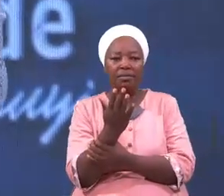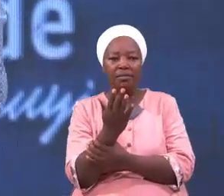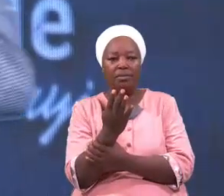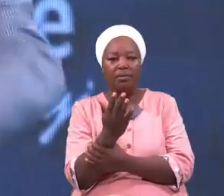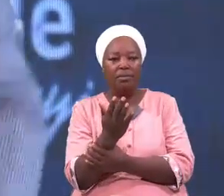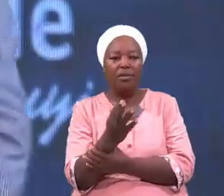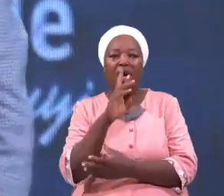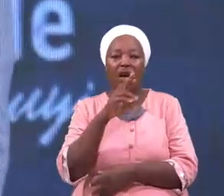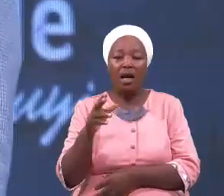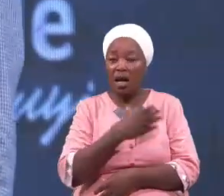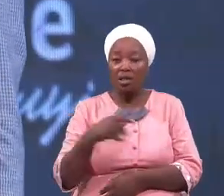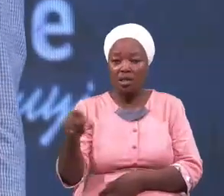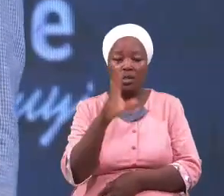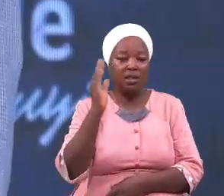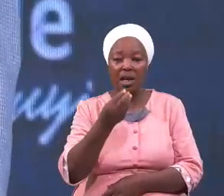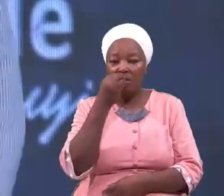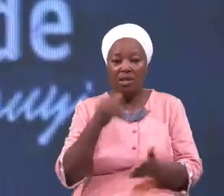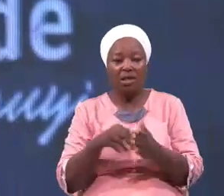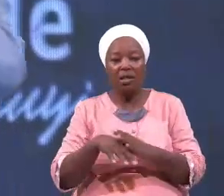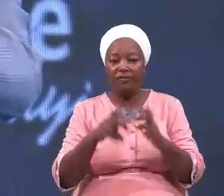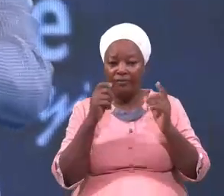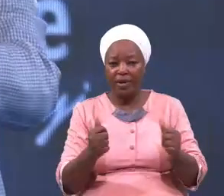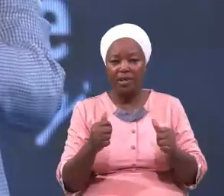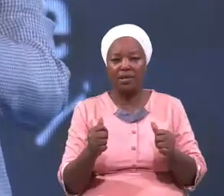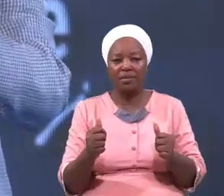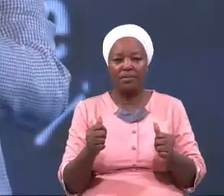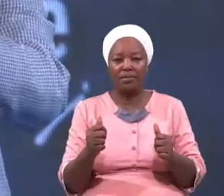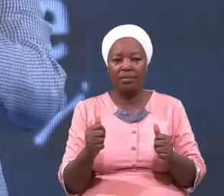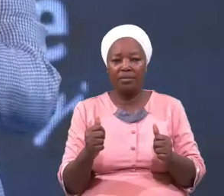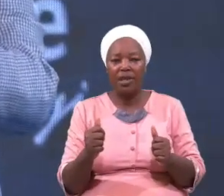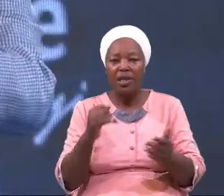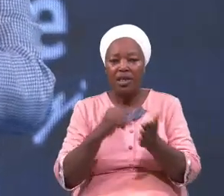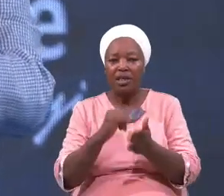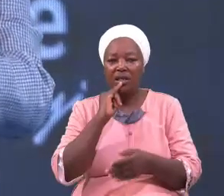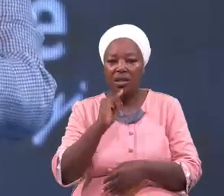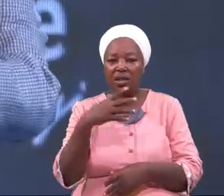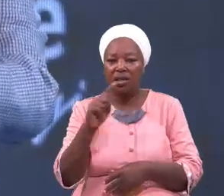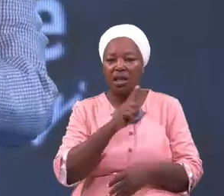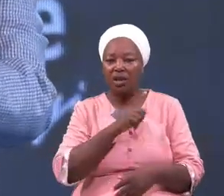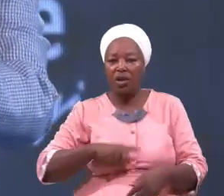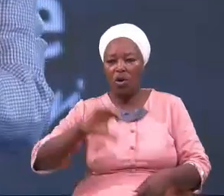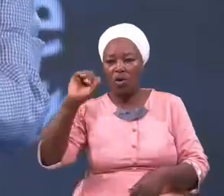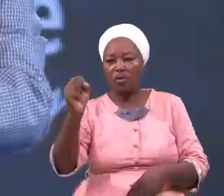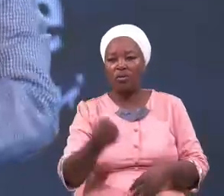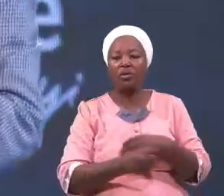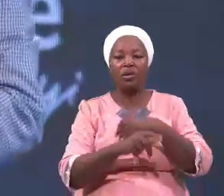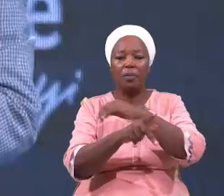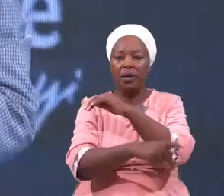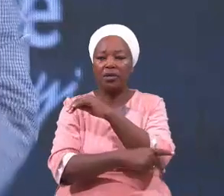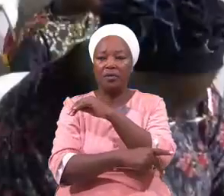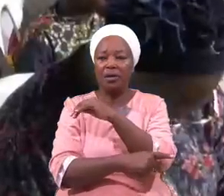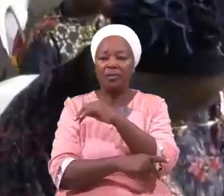ye shall eat it in haste. It is the Lord's Passover.